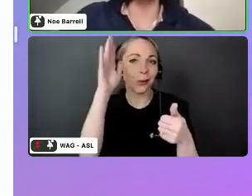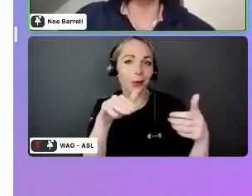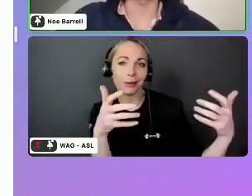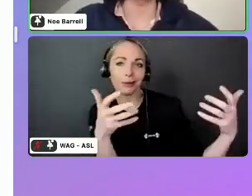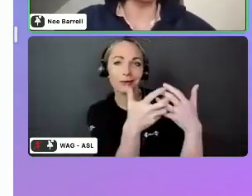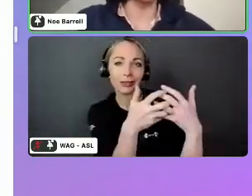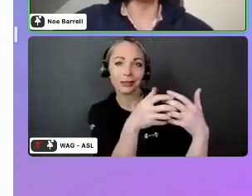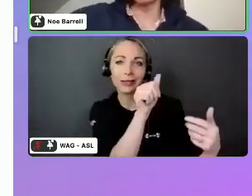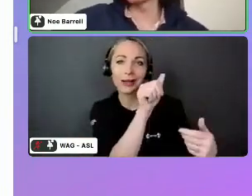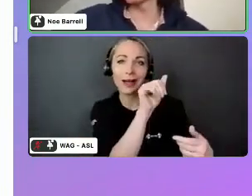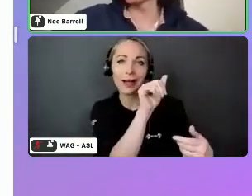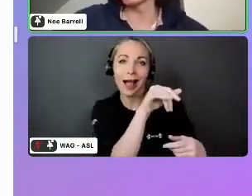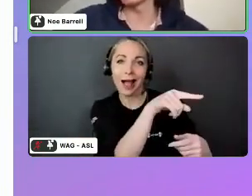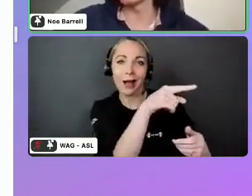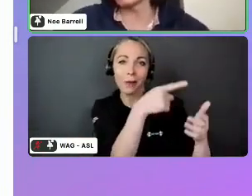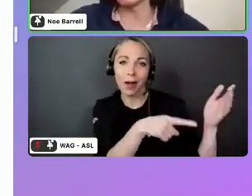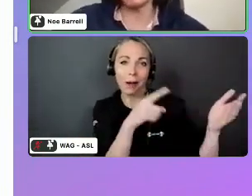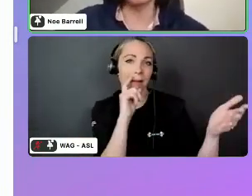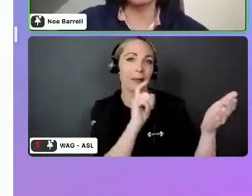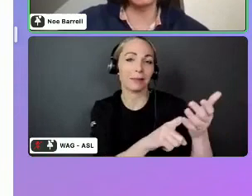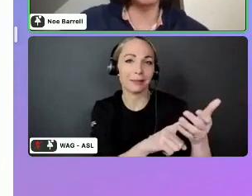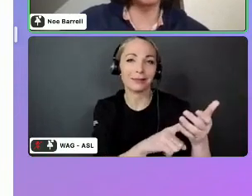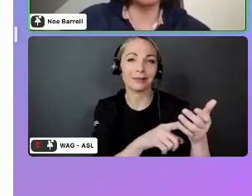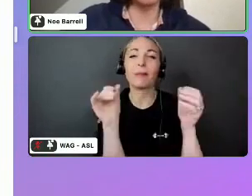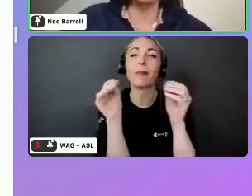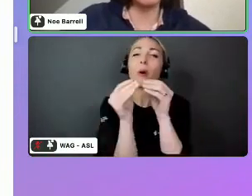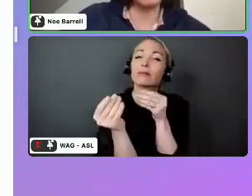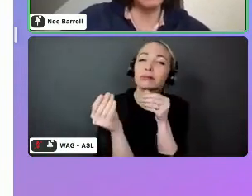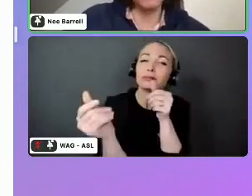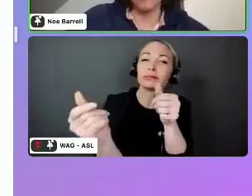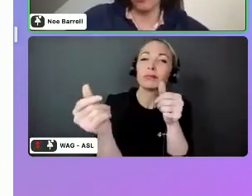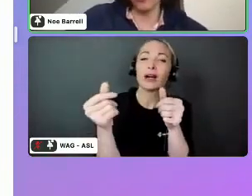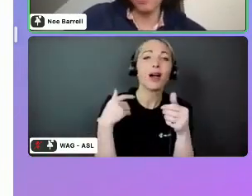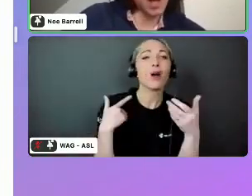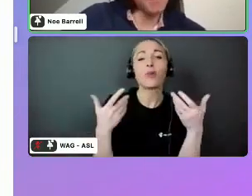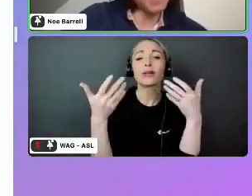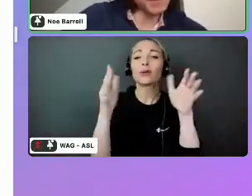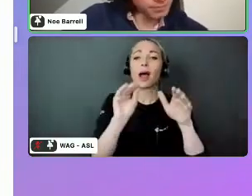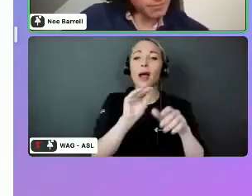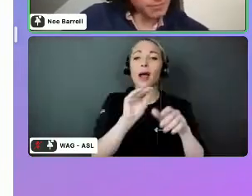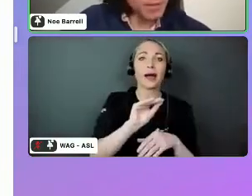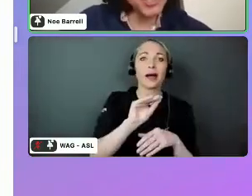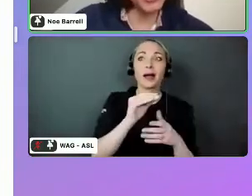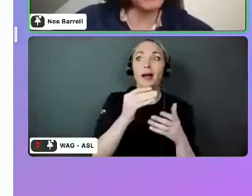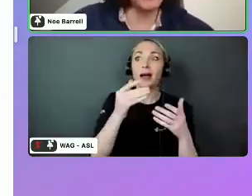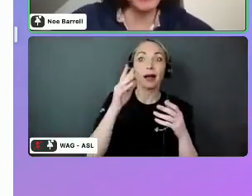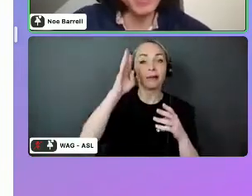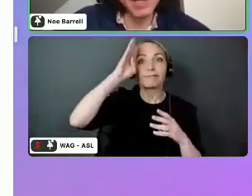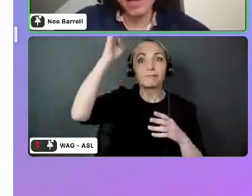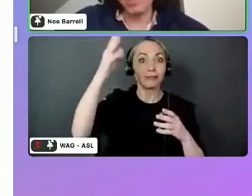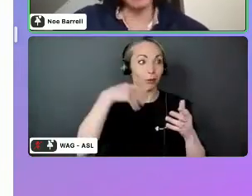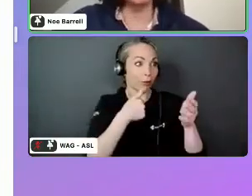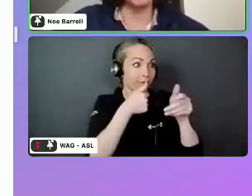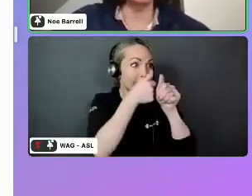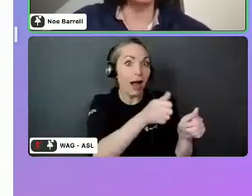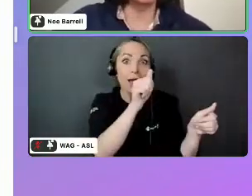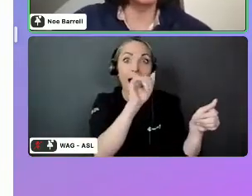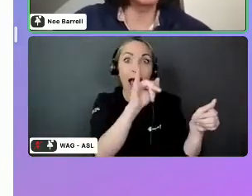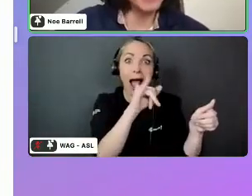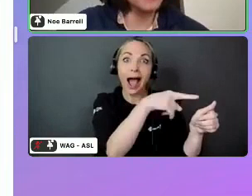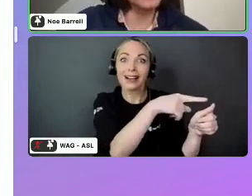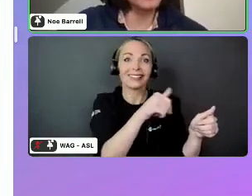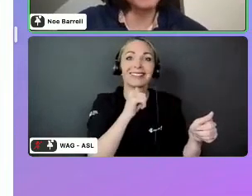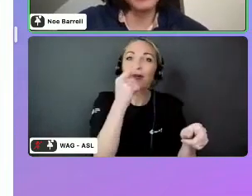without inserting a potential false positive for machine learning based on our machine